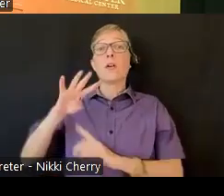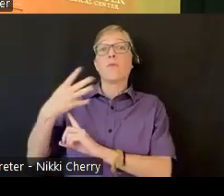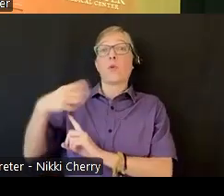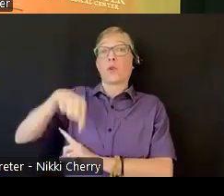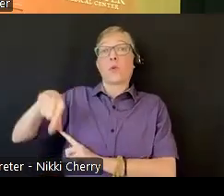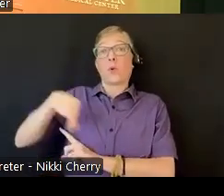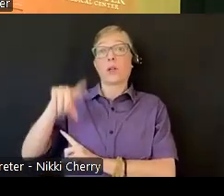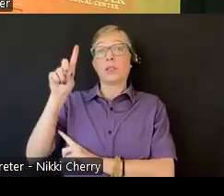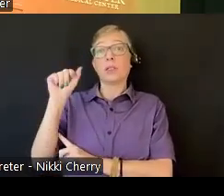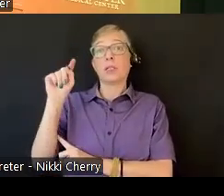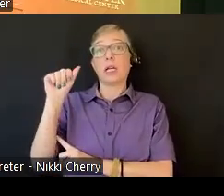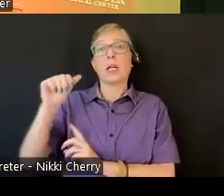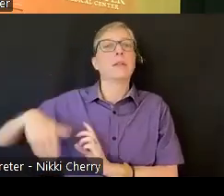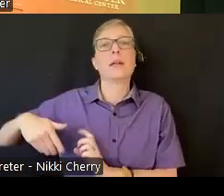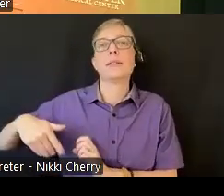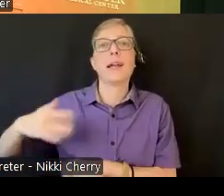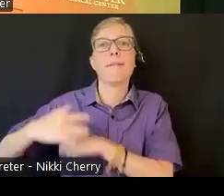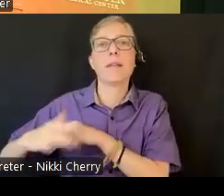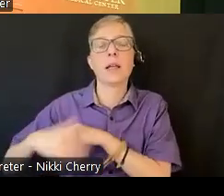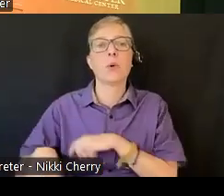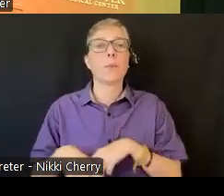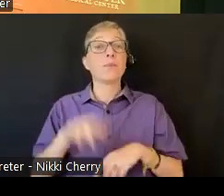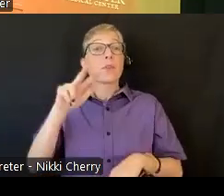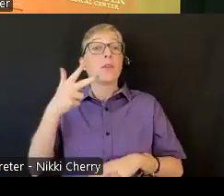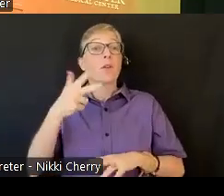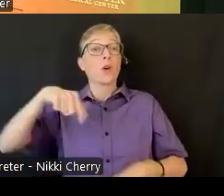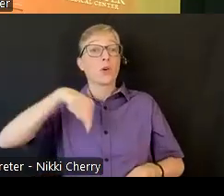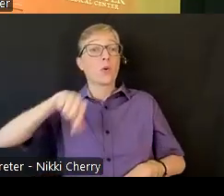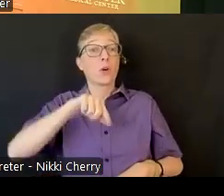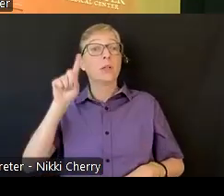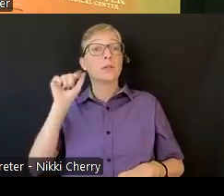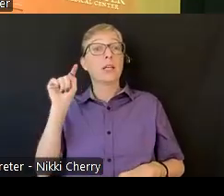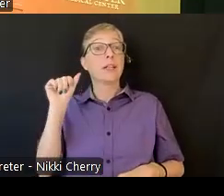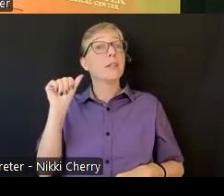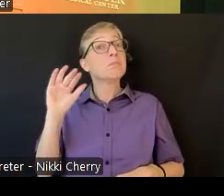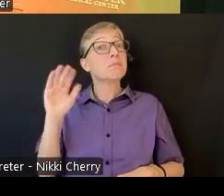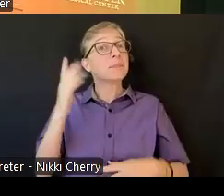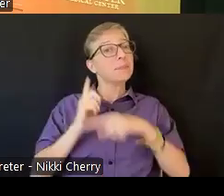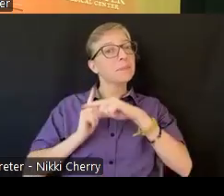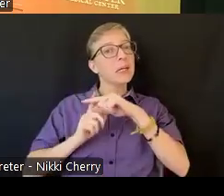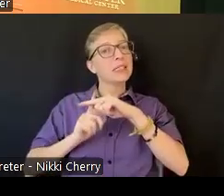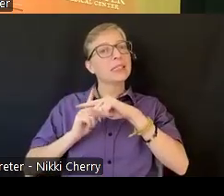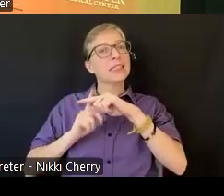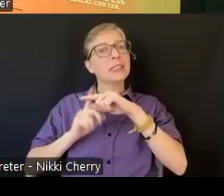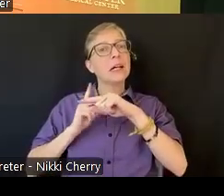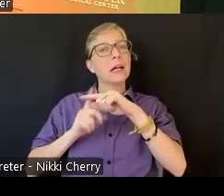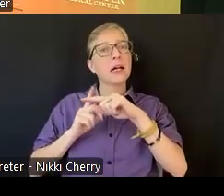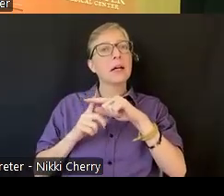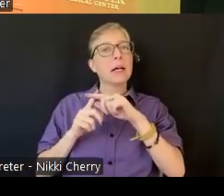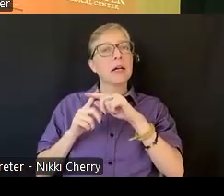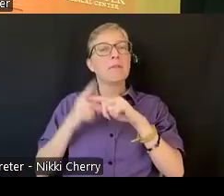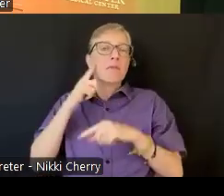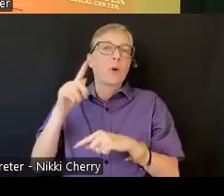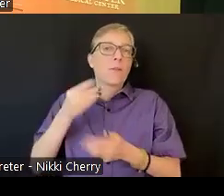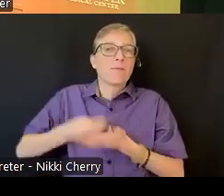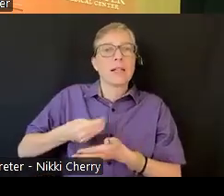quarter looked very positive, but it'll really tell us as to where we are in terms of financially, in terms